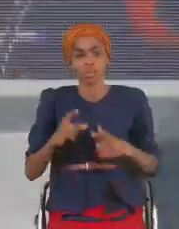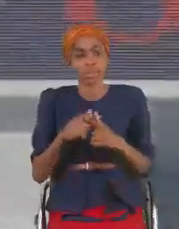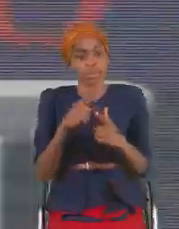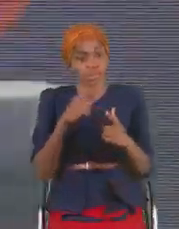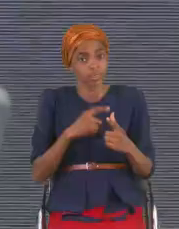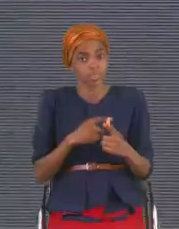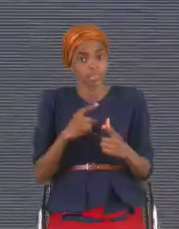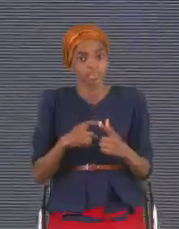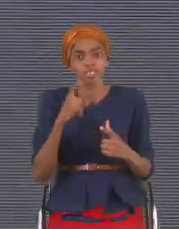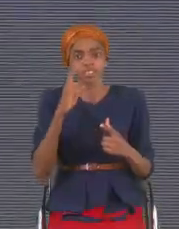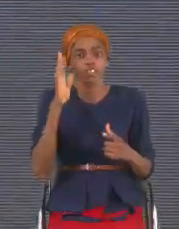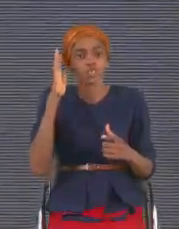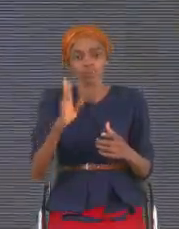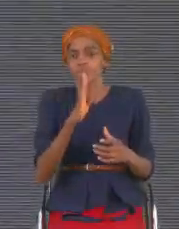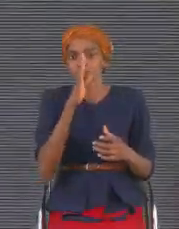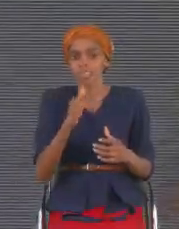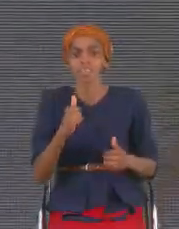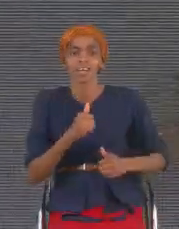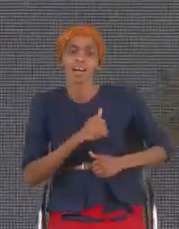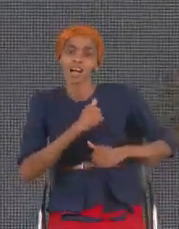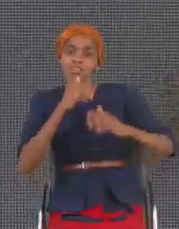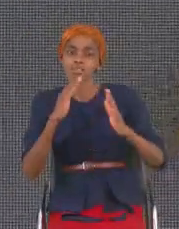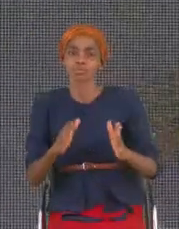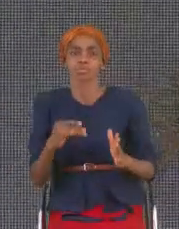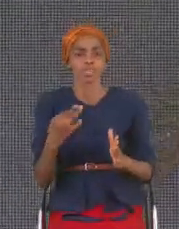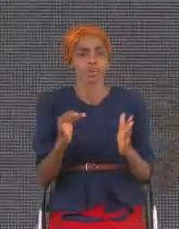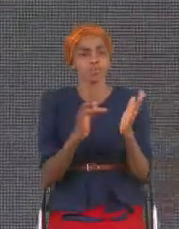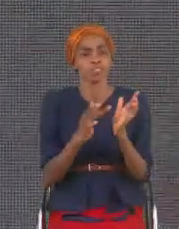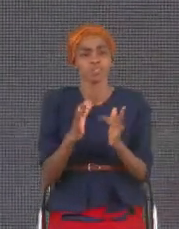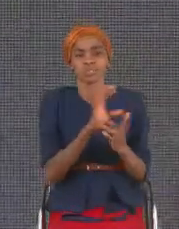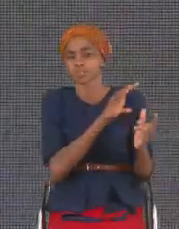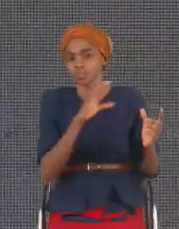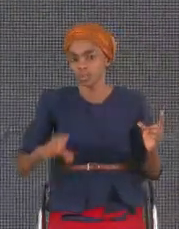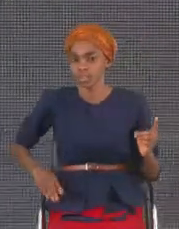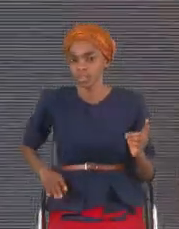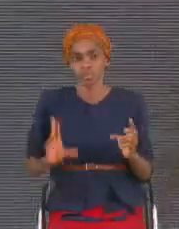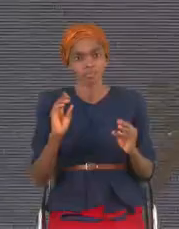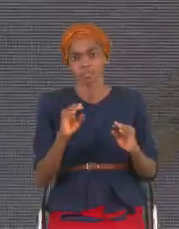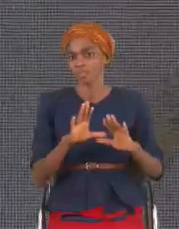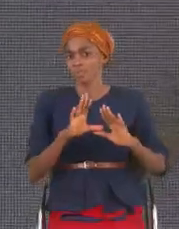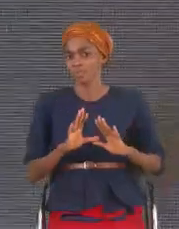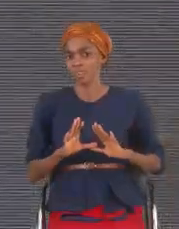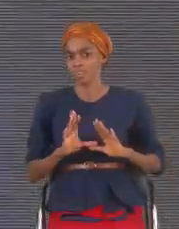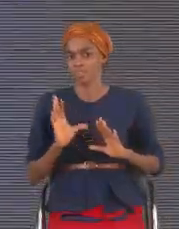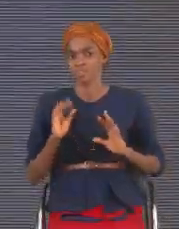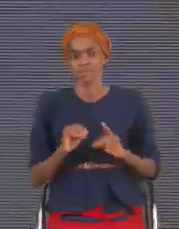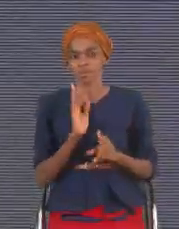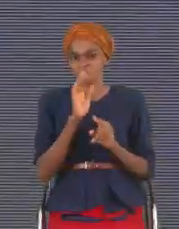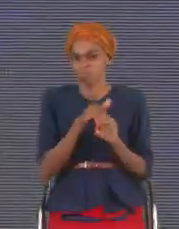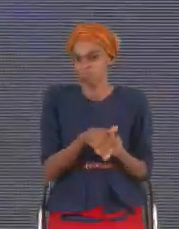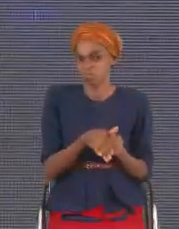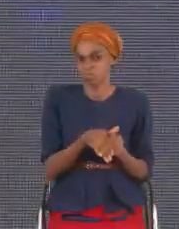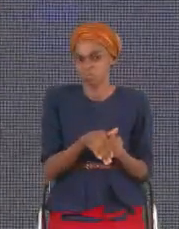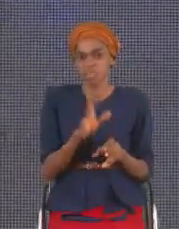then you will be a soldier of Jesus Christ. No fear, no timidity,